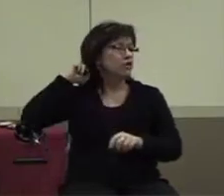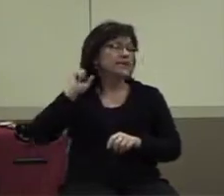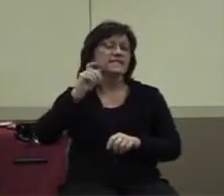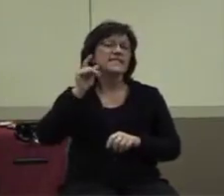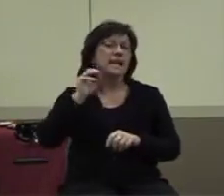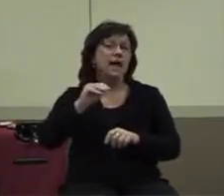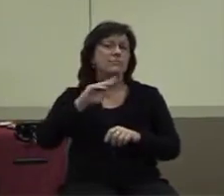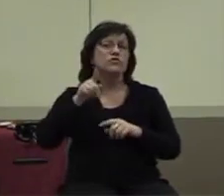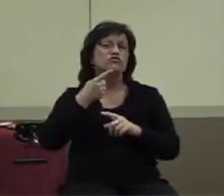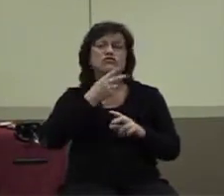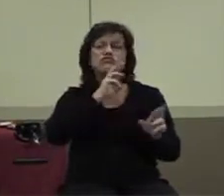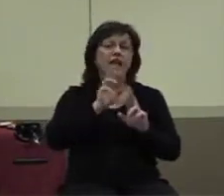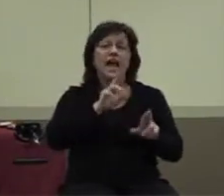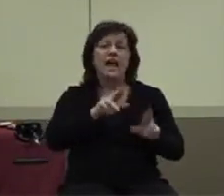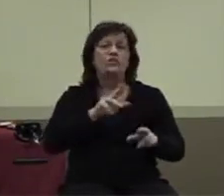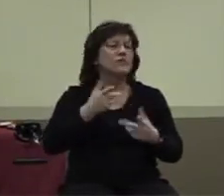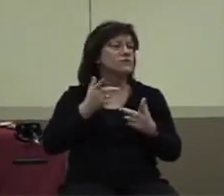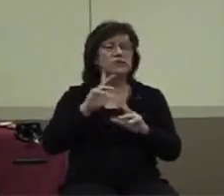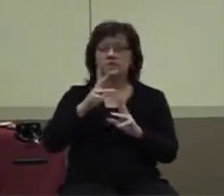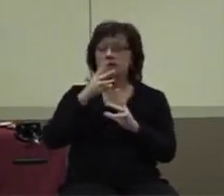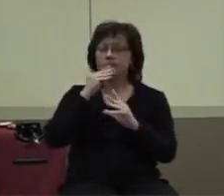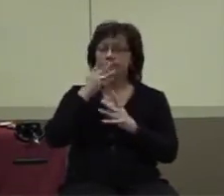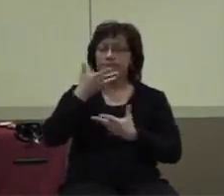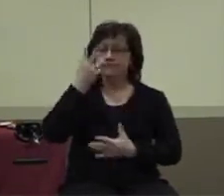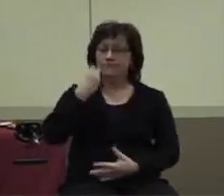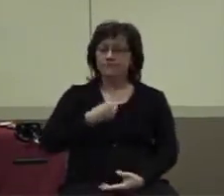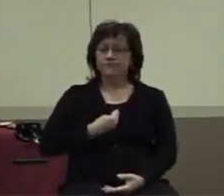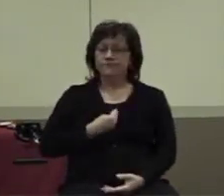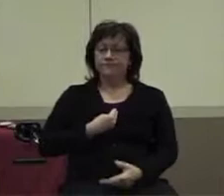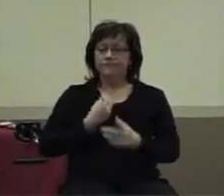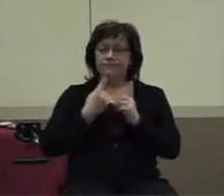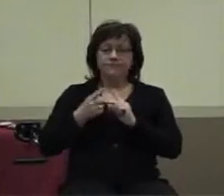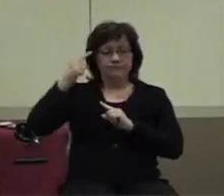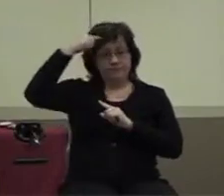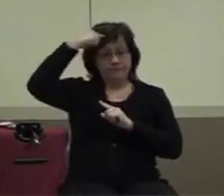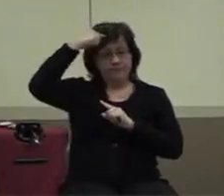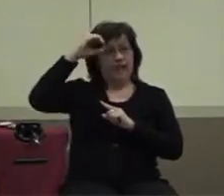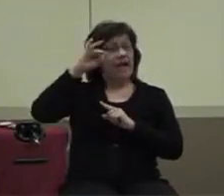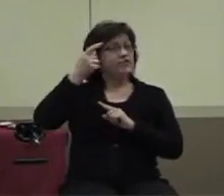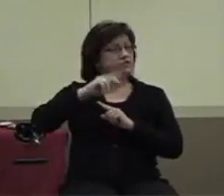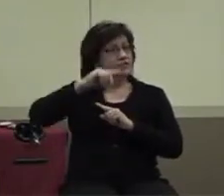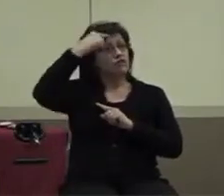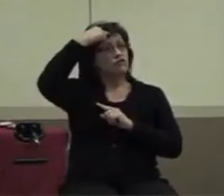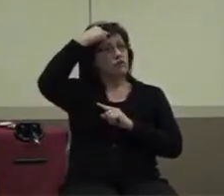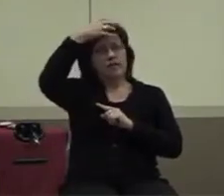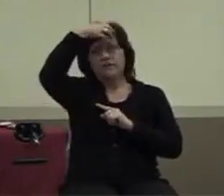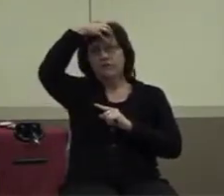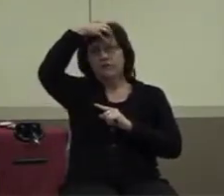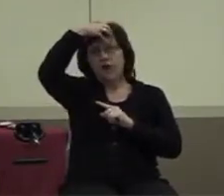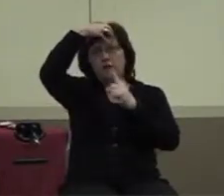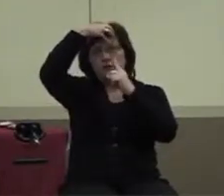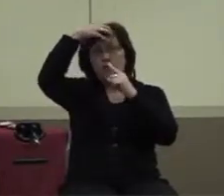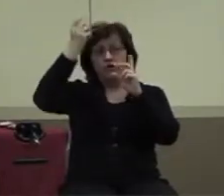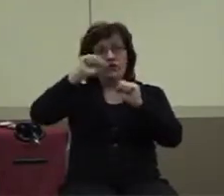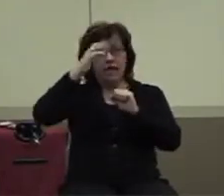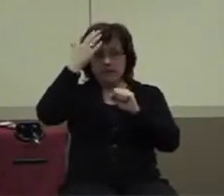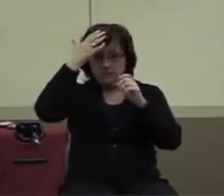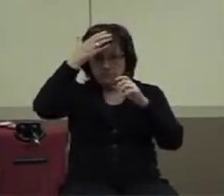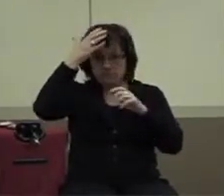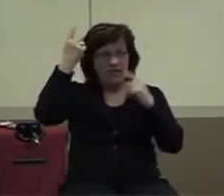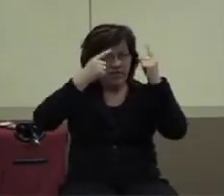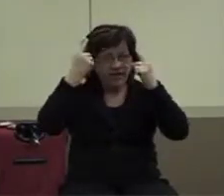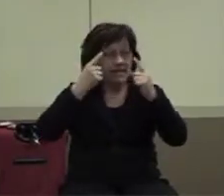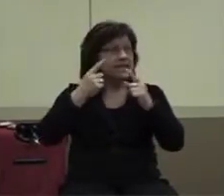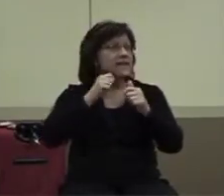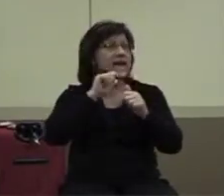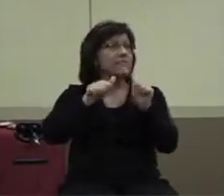them, get the oxygen up to your brain. That's where you need it, up here in frontal cortex, not back here in brainstem. And I think it's very important to share